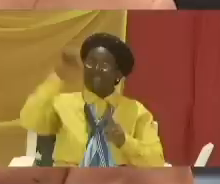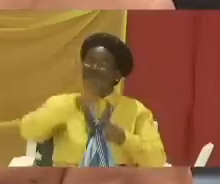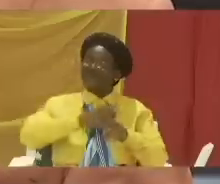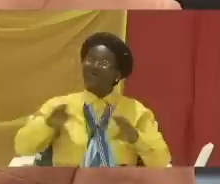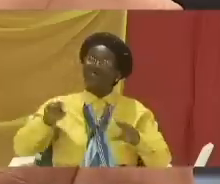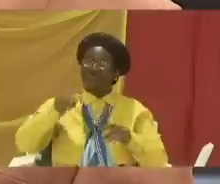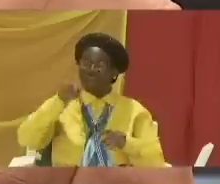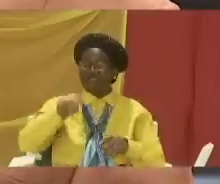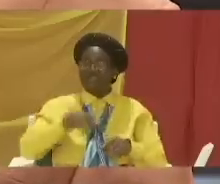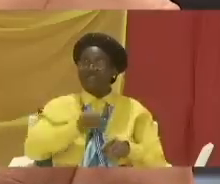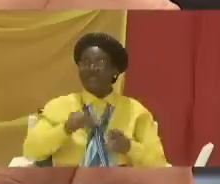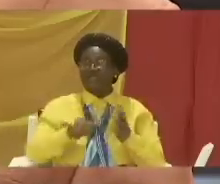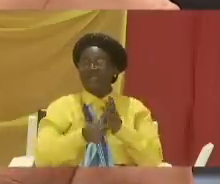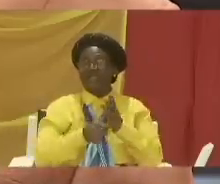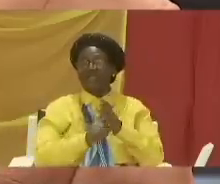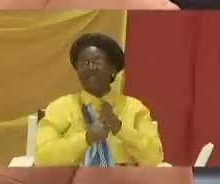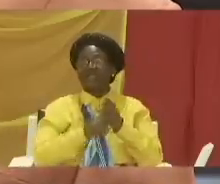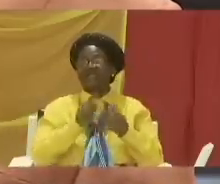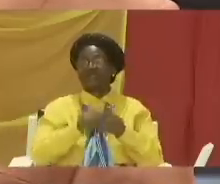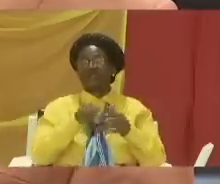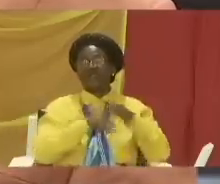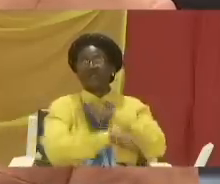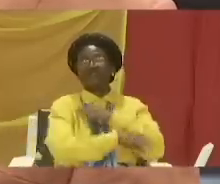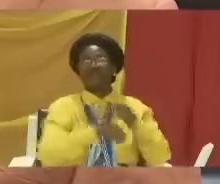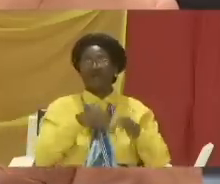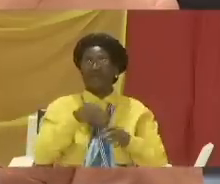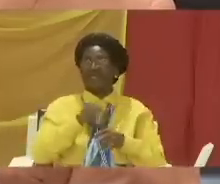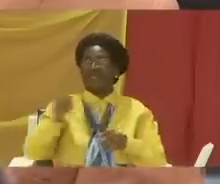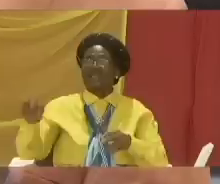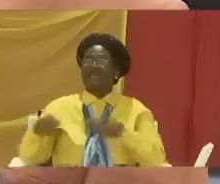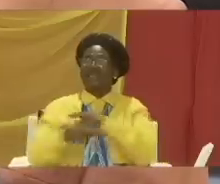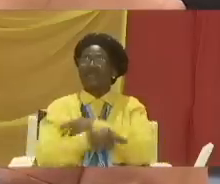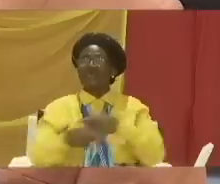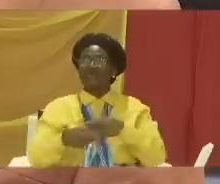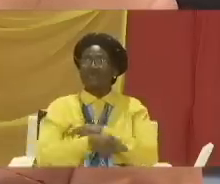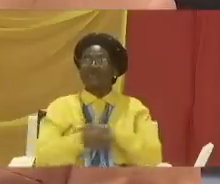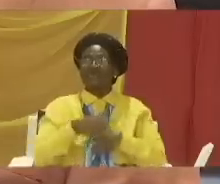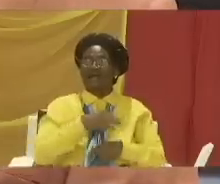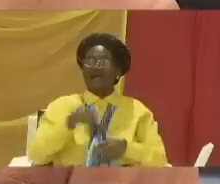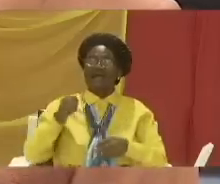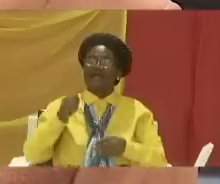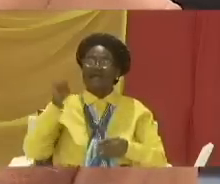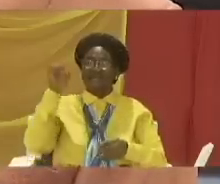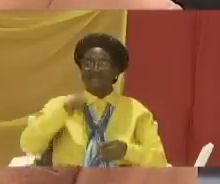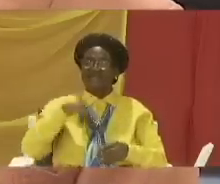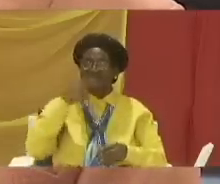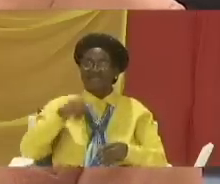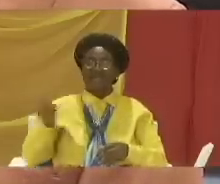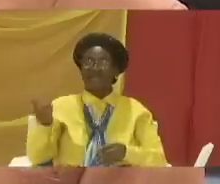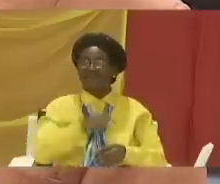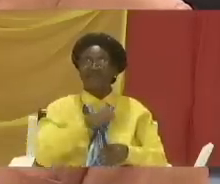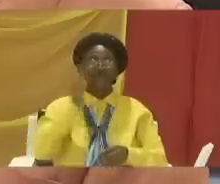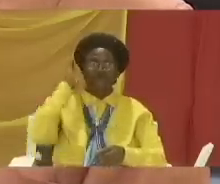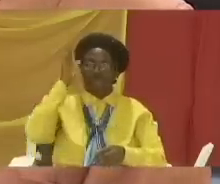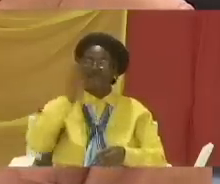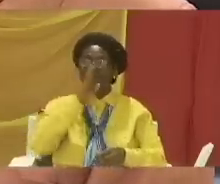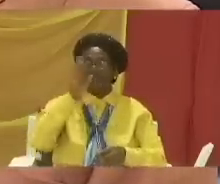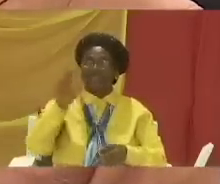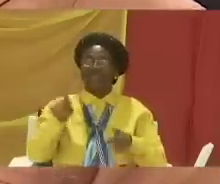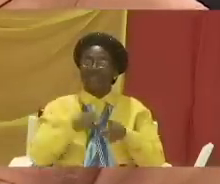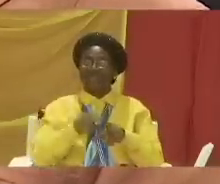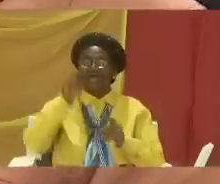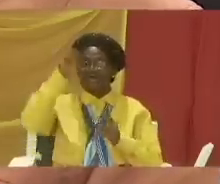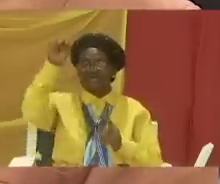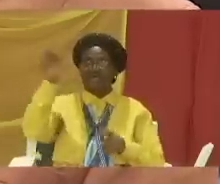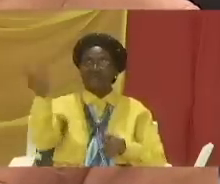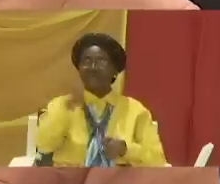Did you notice that? And they say, you are going to be like him. You know what that means?